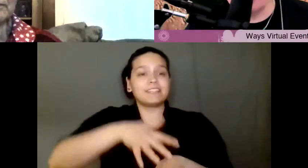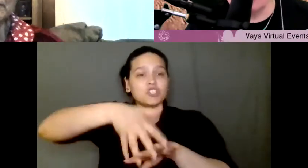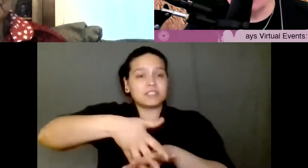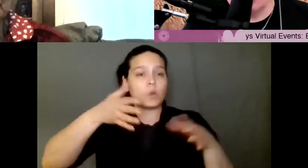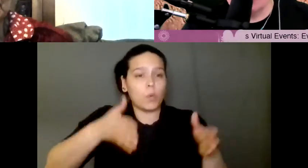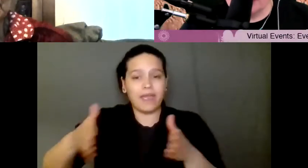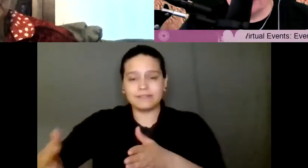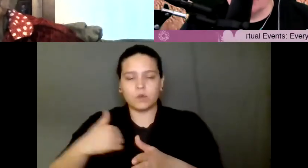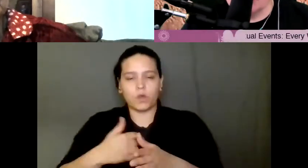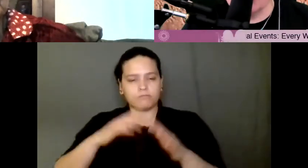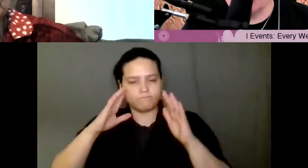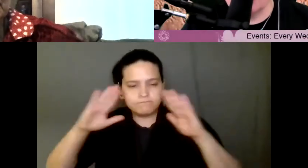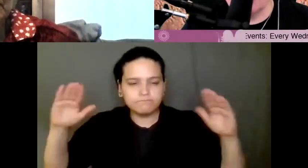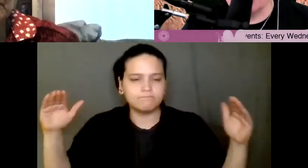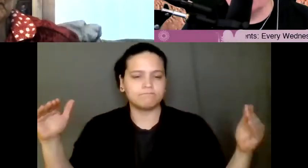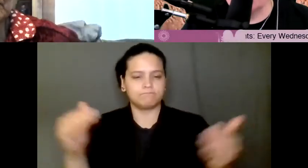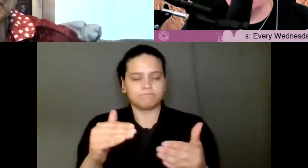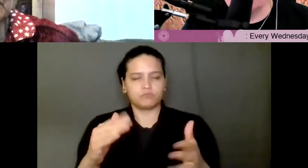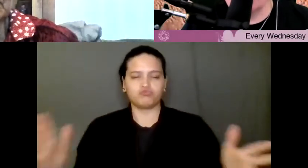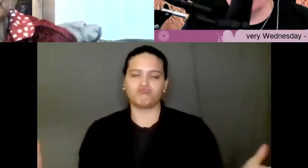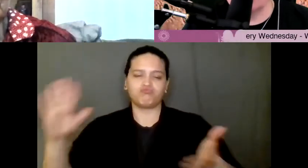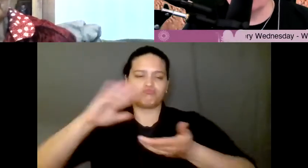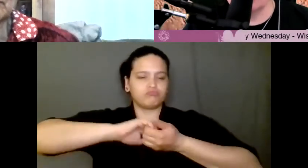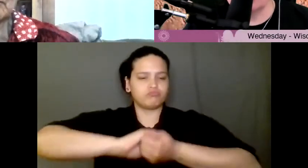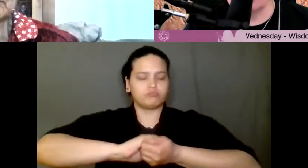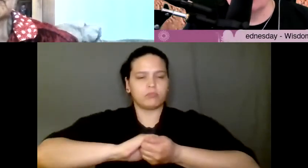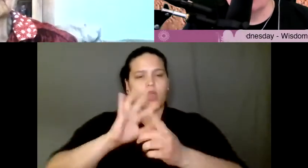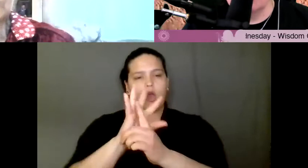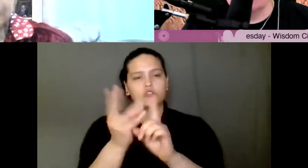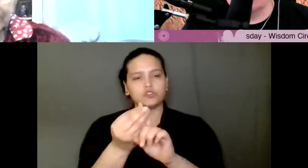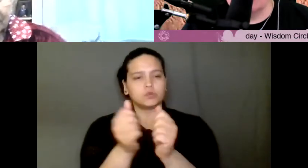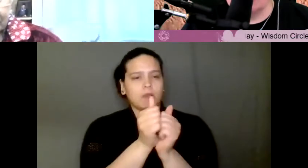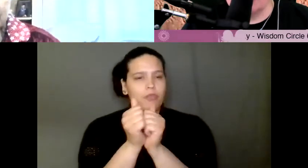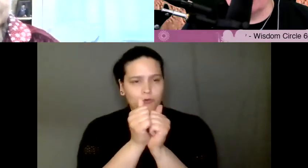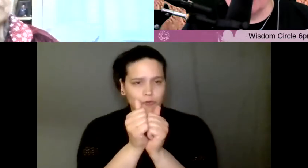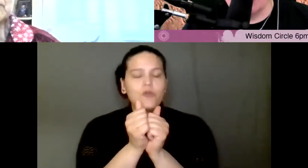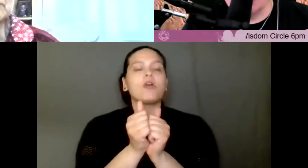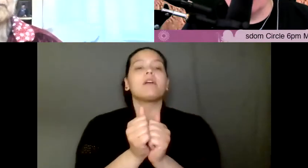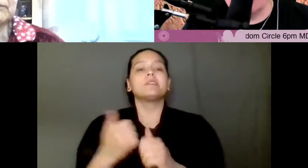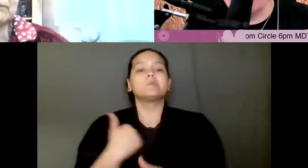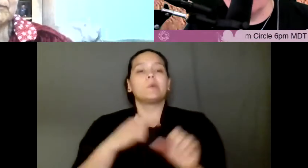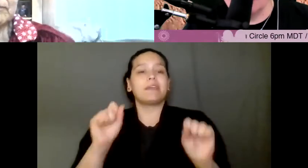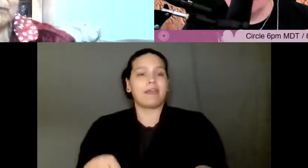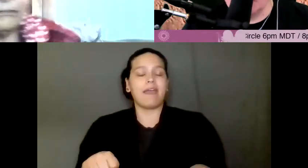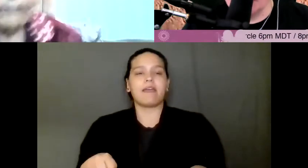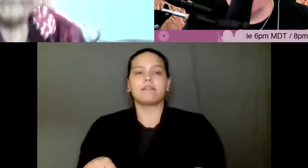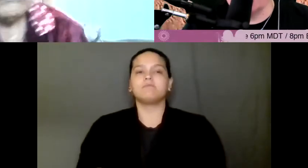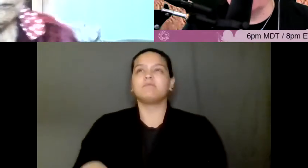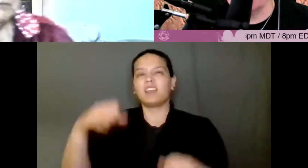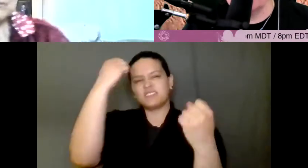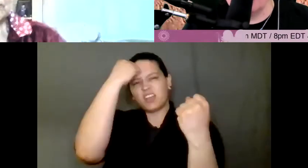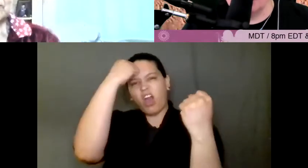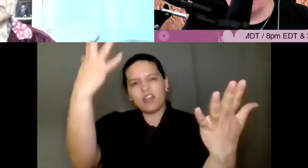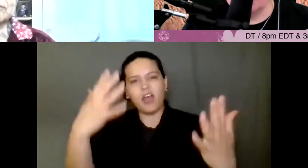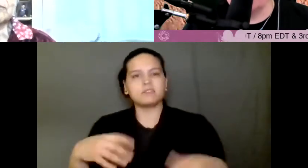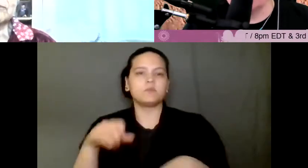dedicated to bringing cultures together, bridging cultures, so that we can decolonize and work together